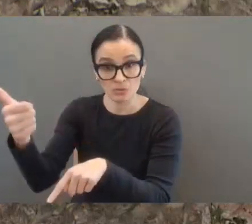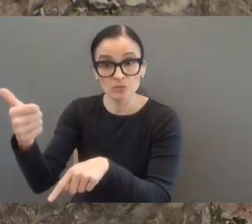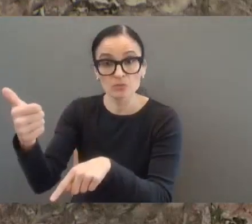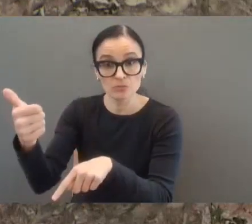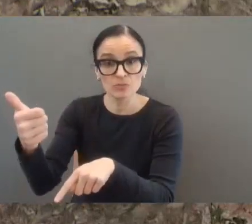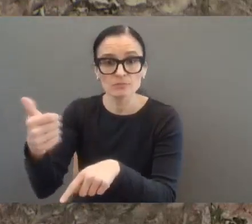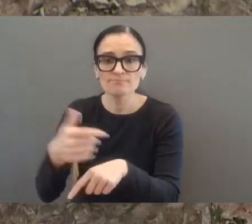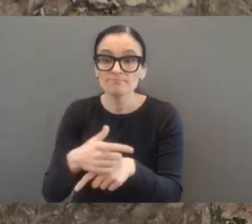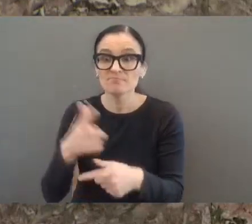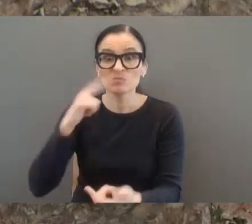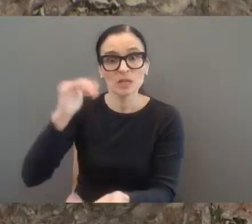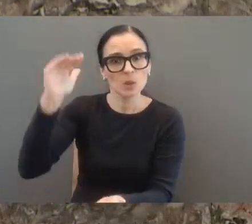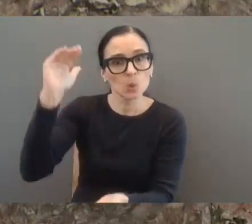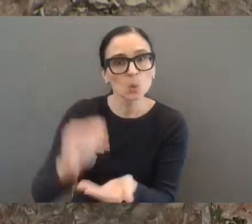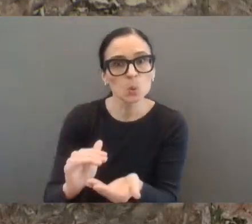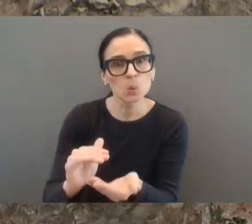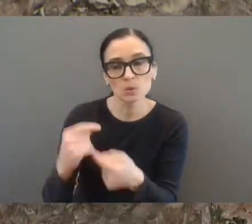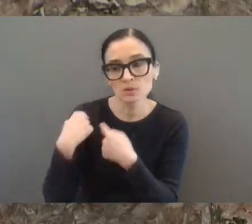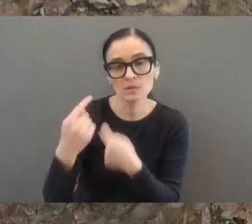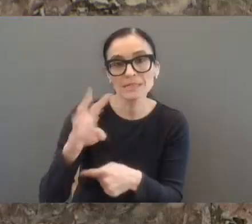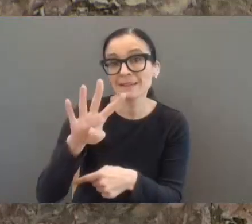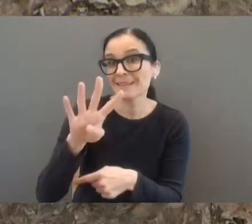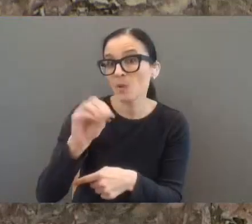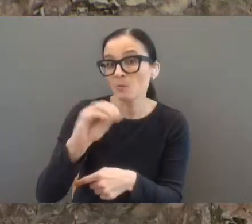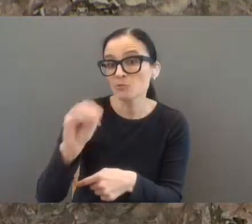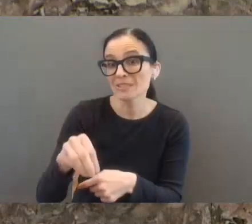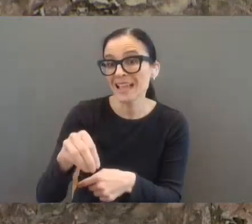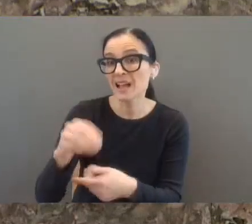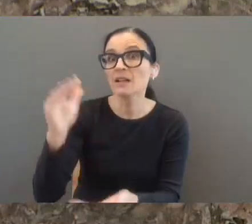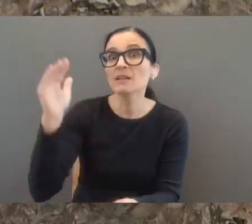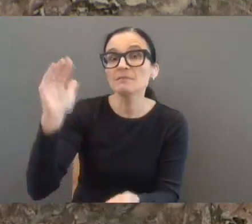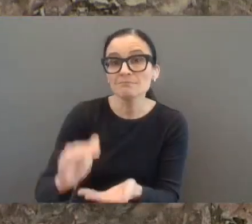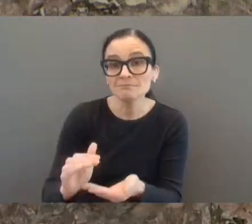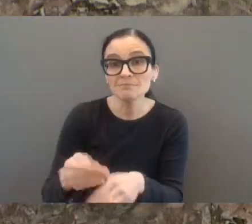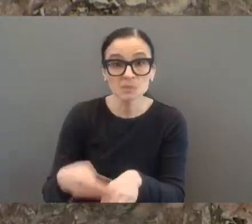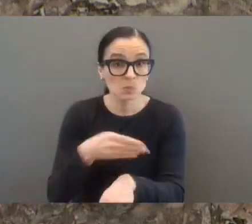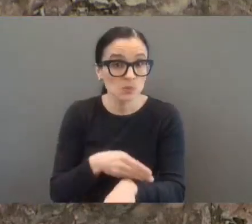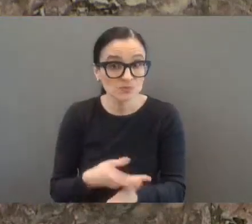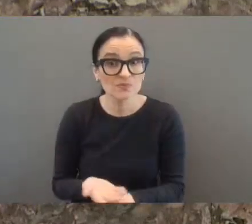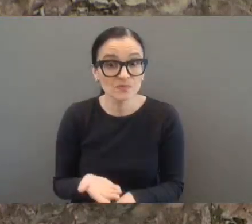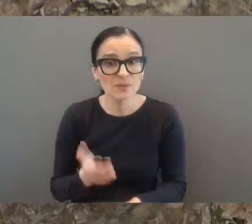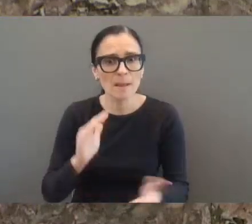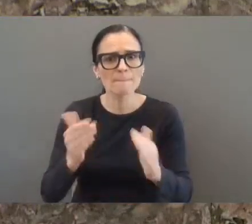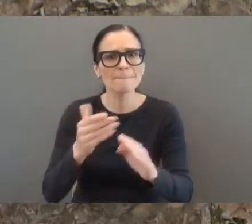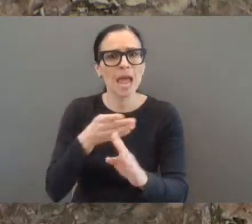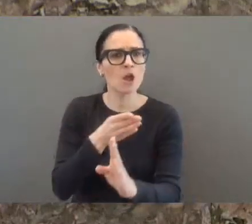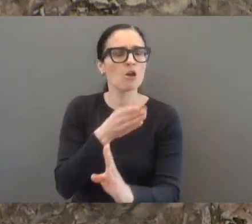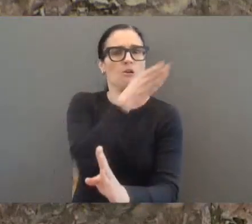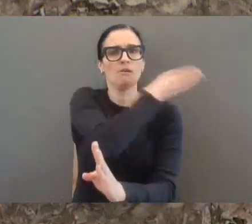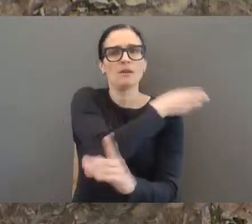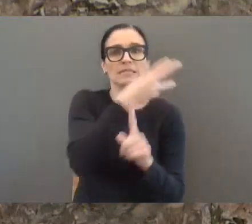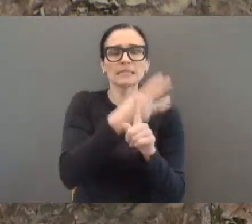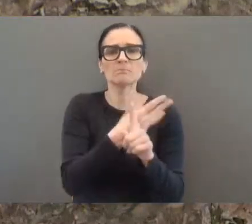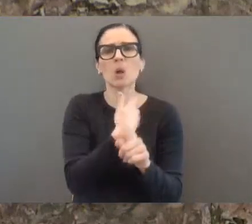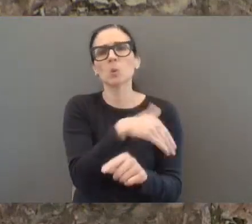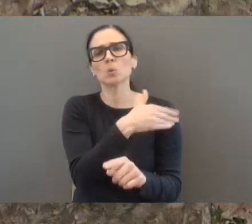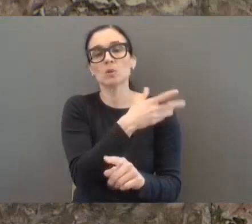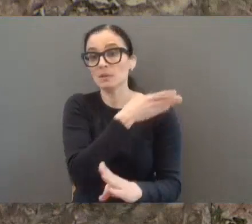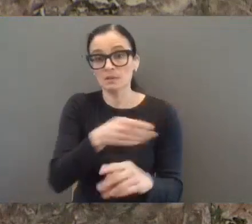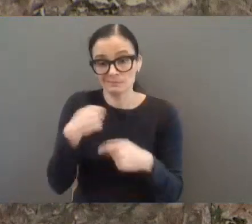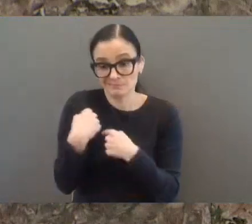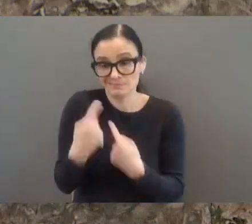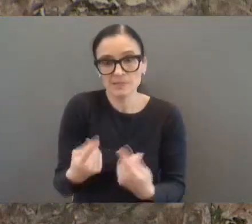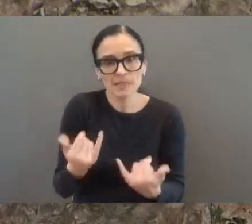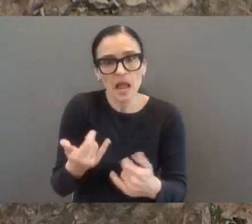months before. Is there more work to do, Mr. Speaker? Of course there is. And I'm sure we're going to canvass this throughout today. We are going to continue this